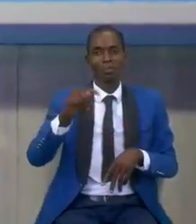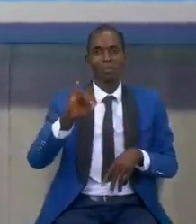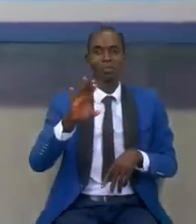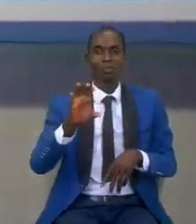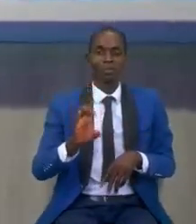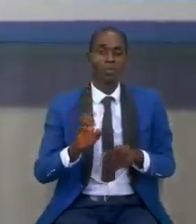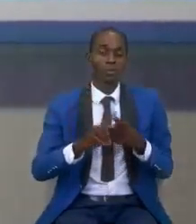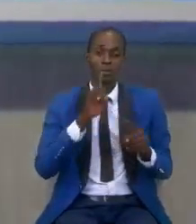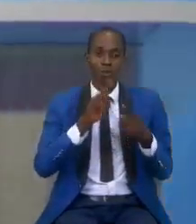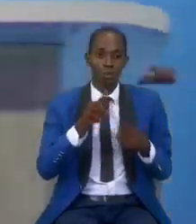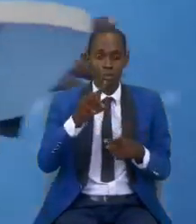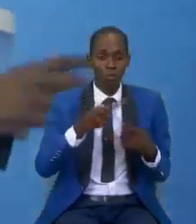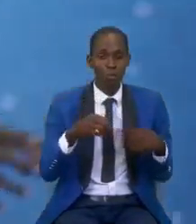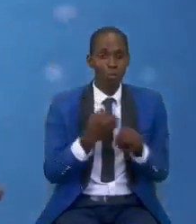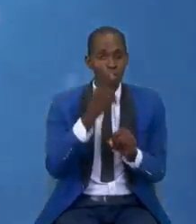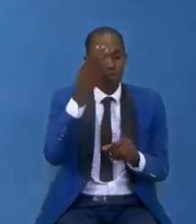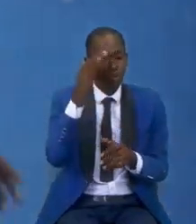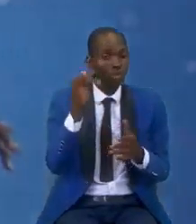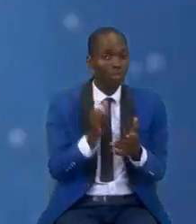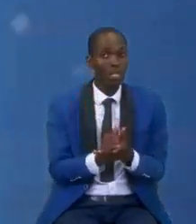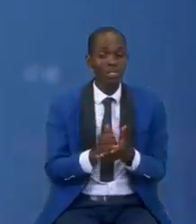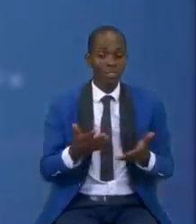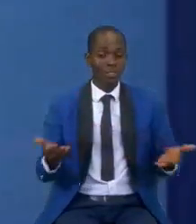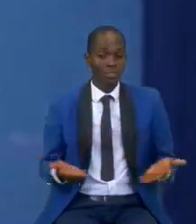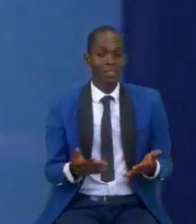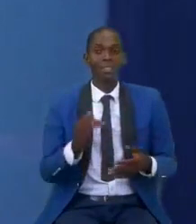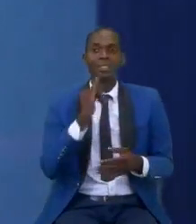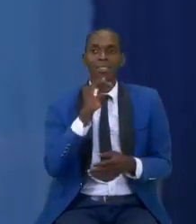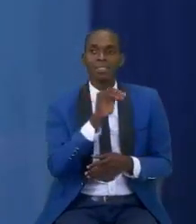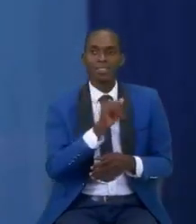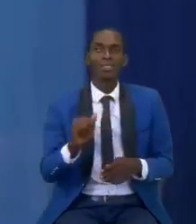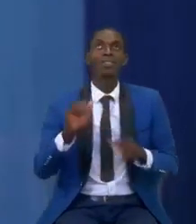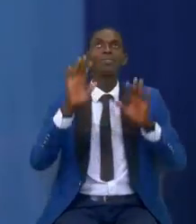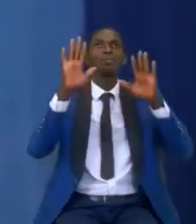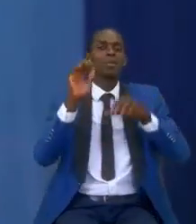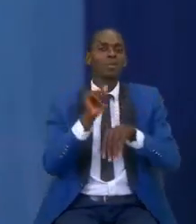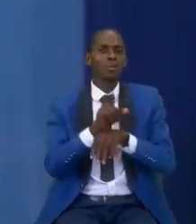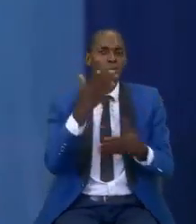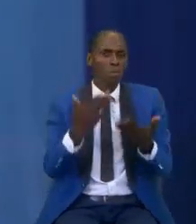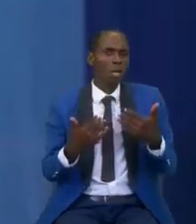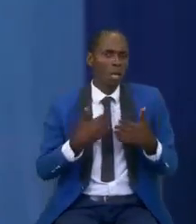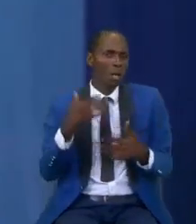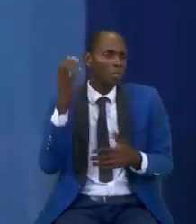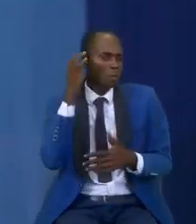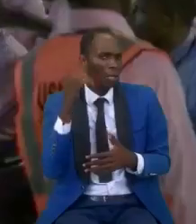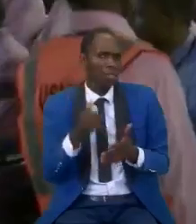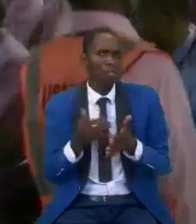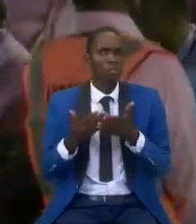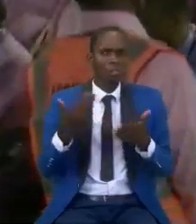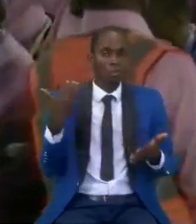a miracle. Maybe not, you might have heard it before, you might have seen this before, but this one is bringing new power into your